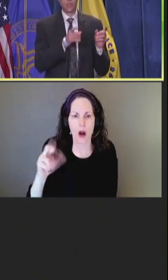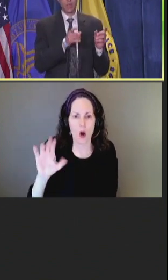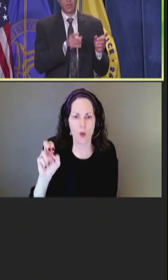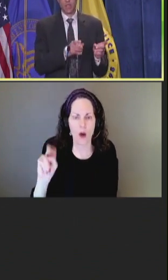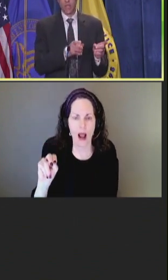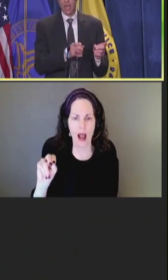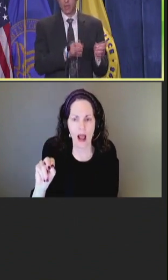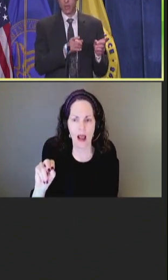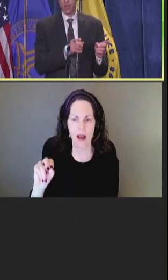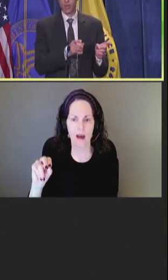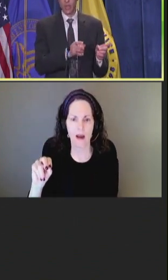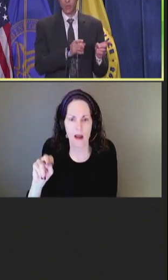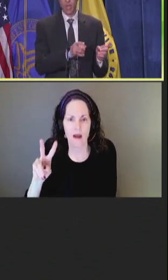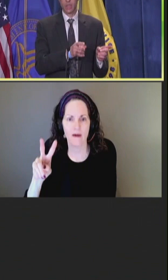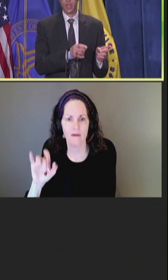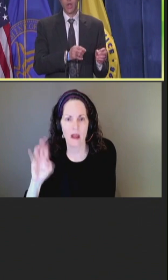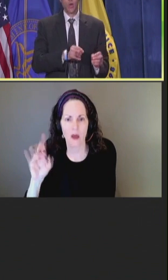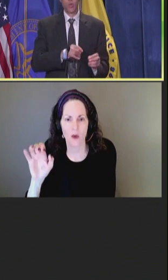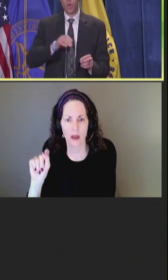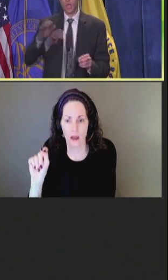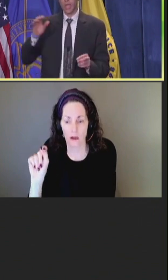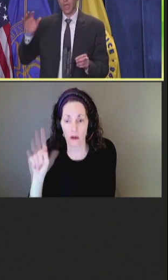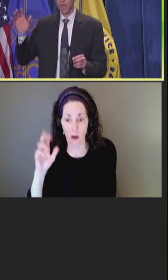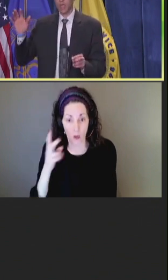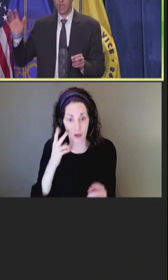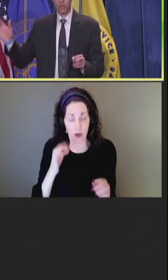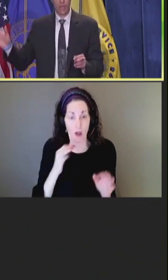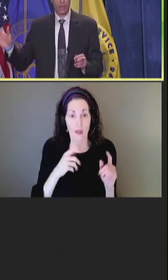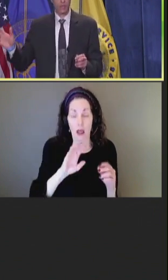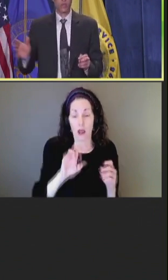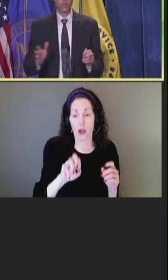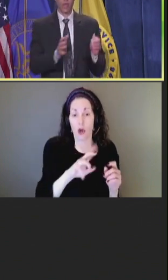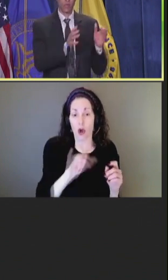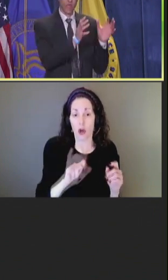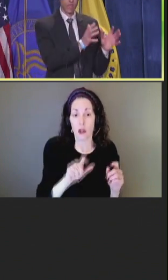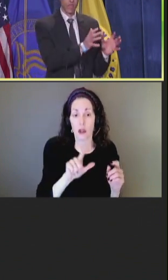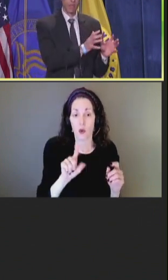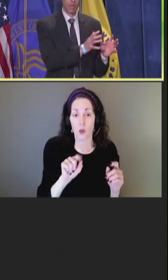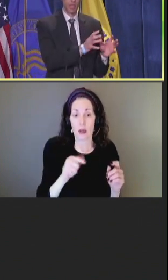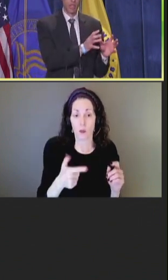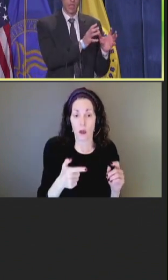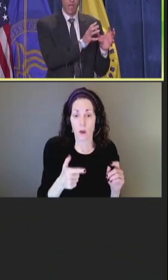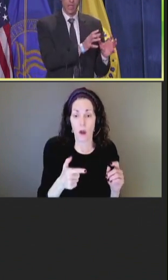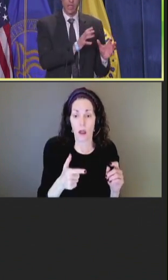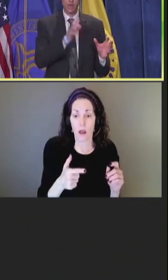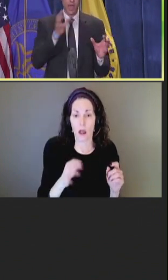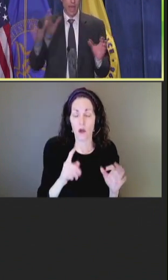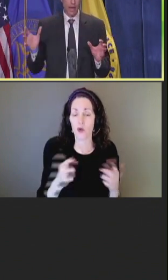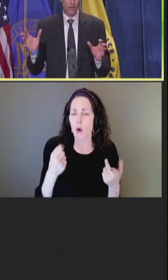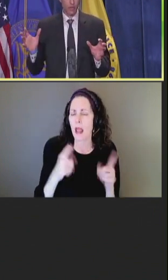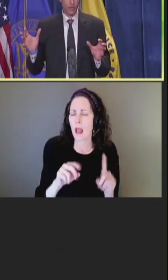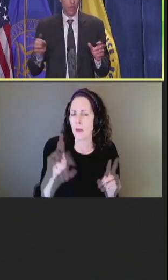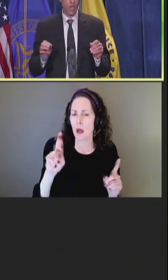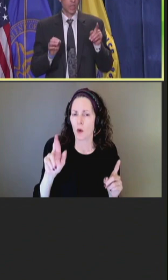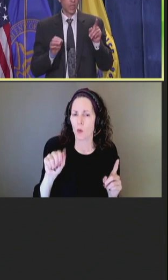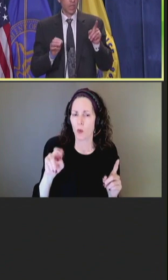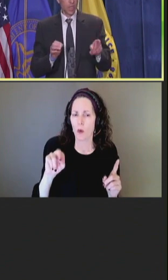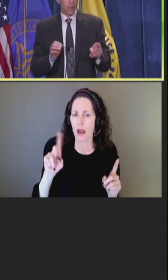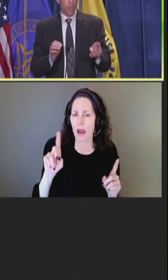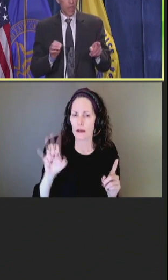The randomization happened in early 21. Omicron came a year later. So the randomization happened a year after